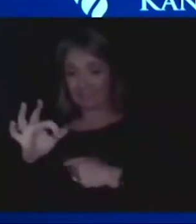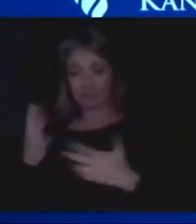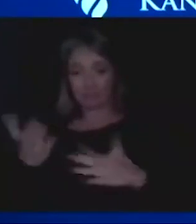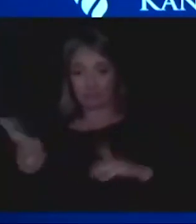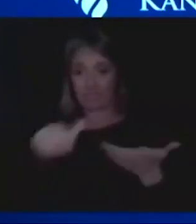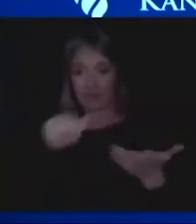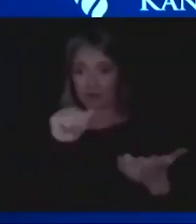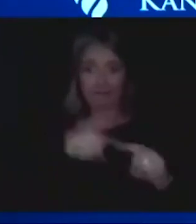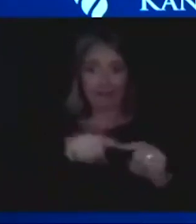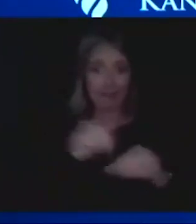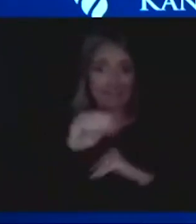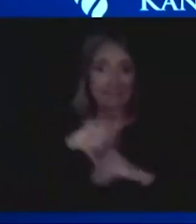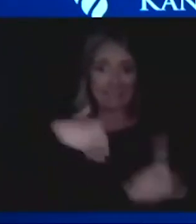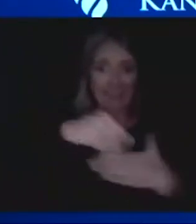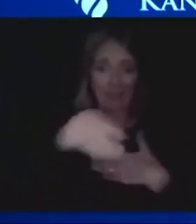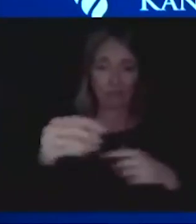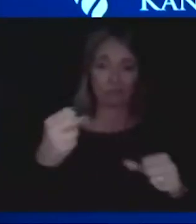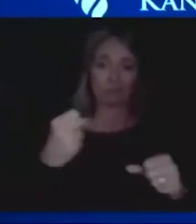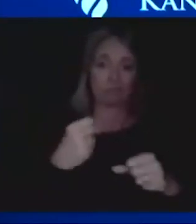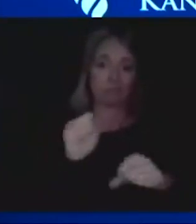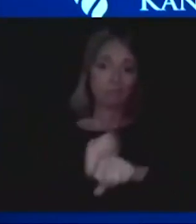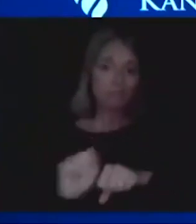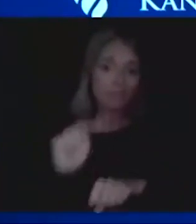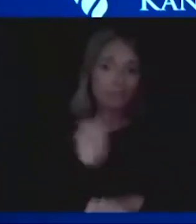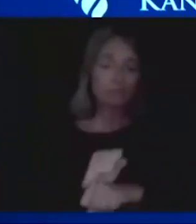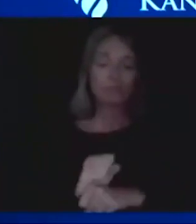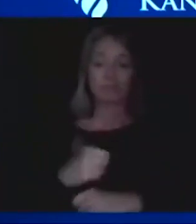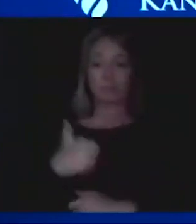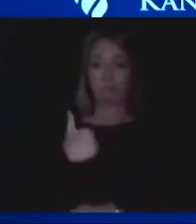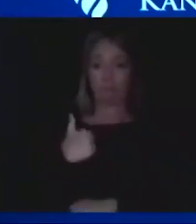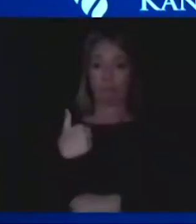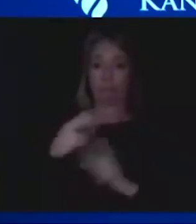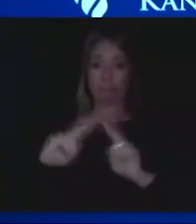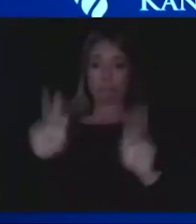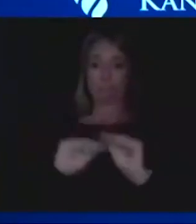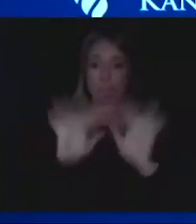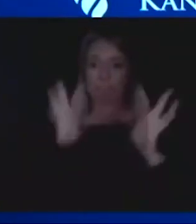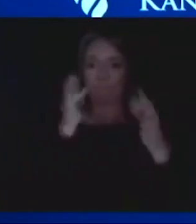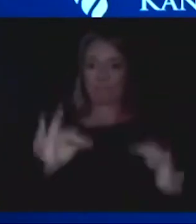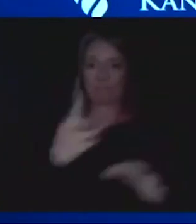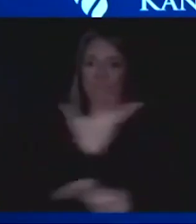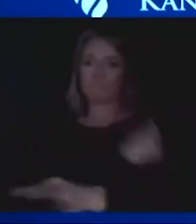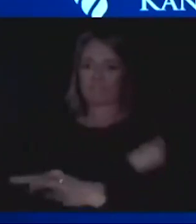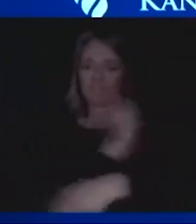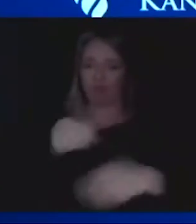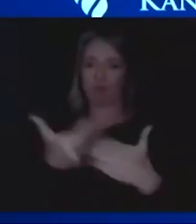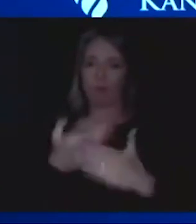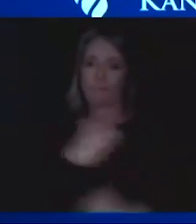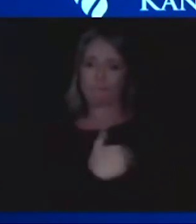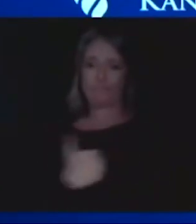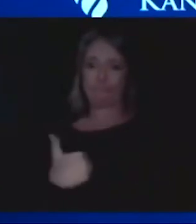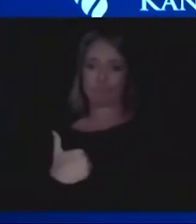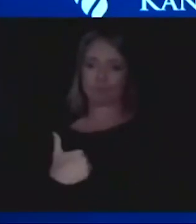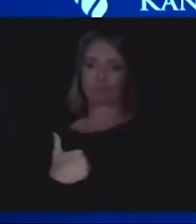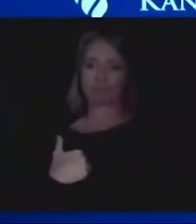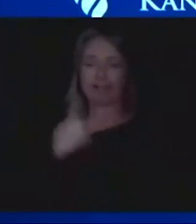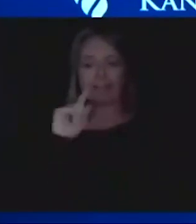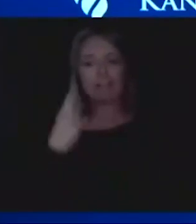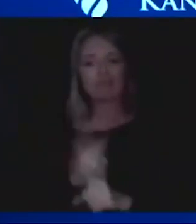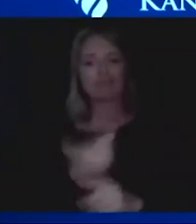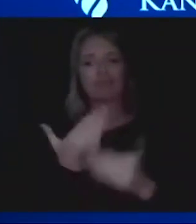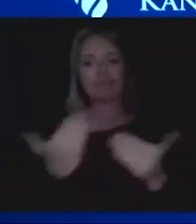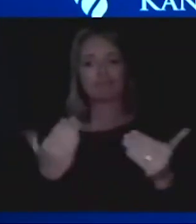And so I think the military's made a very clear decision that they're going to vaccinate all of their members. So I think that's the right thing to do. I think